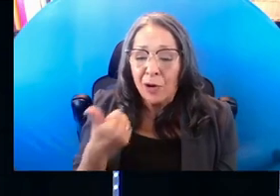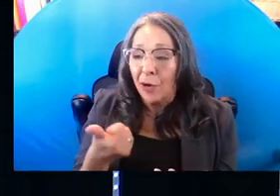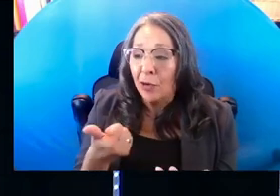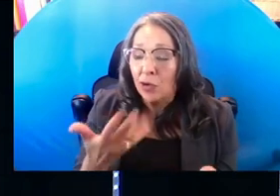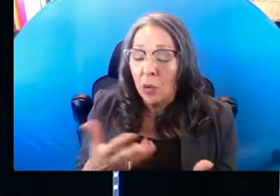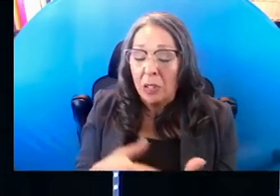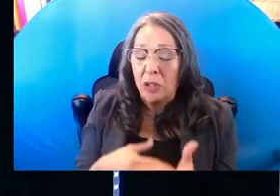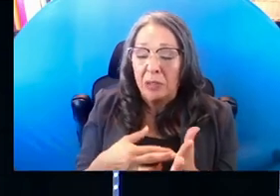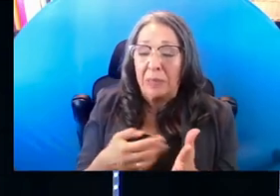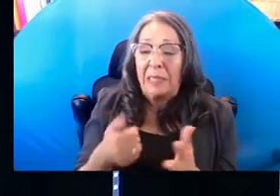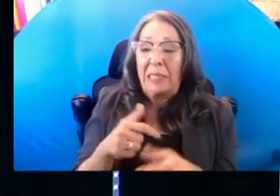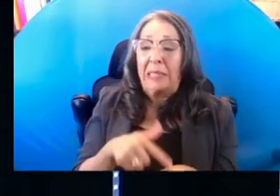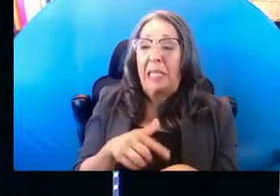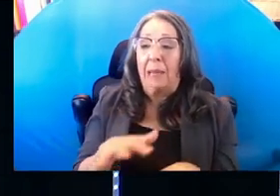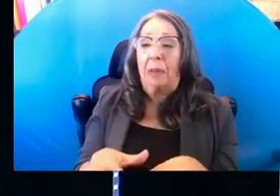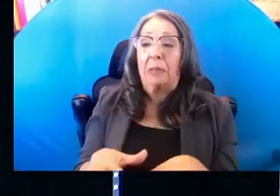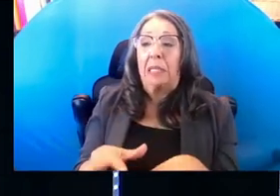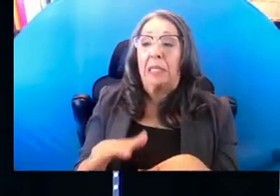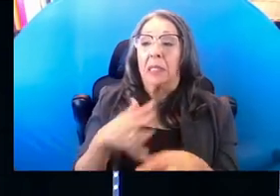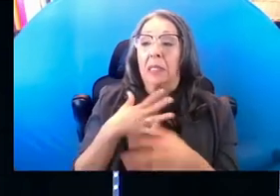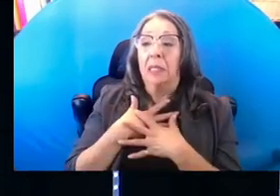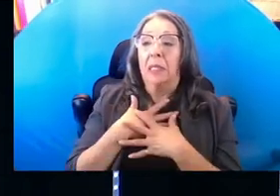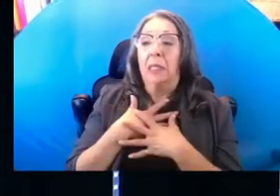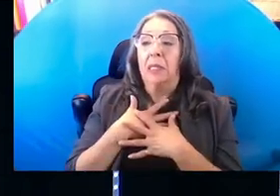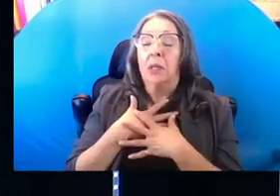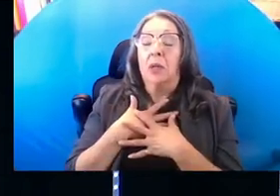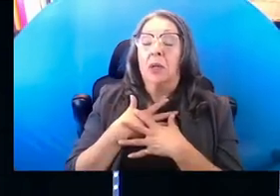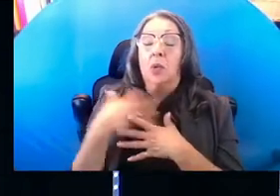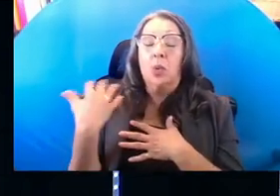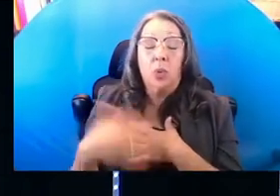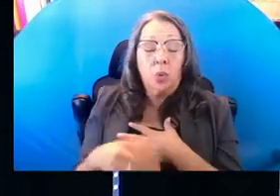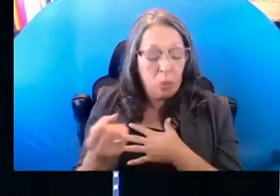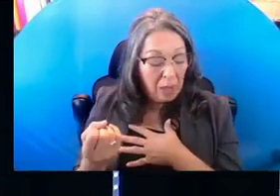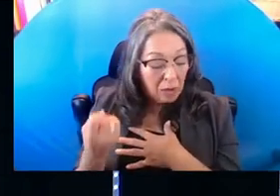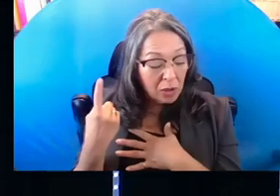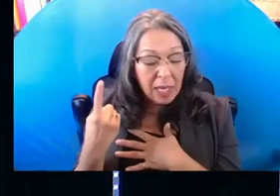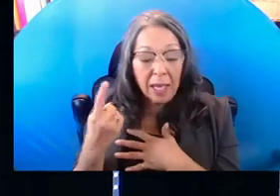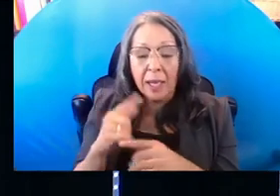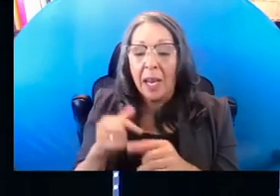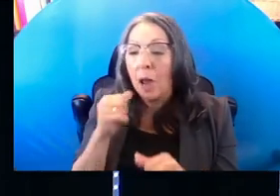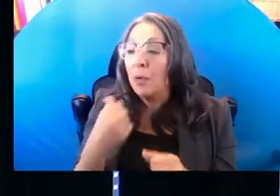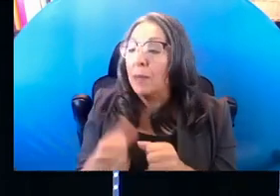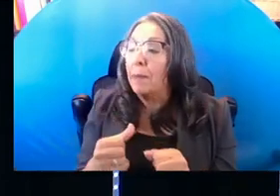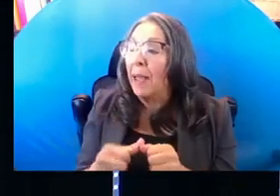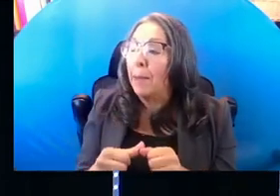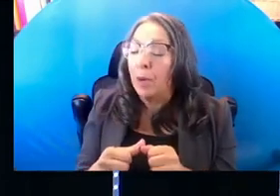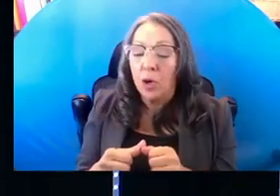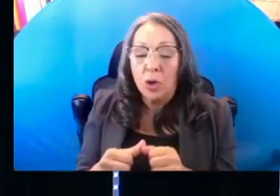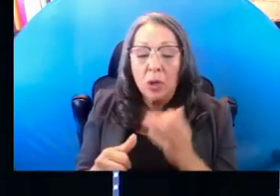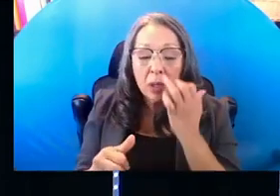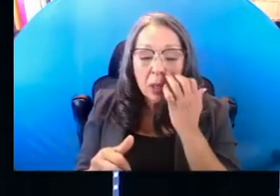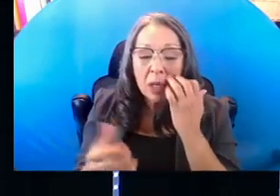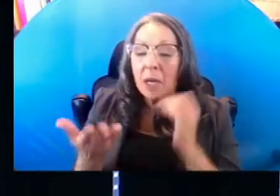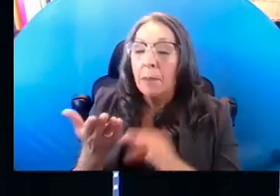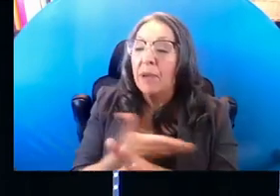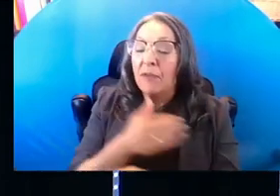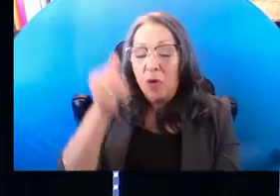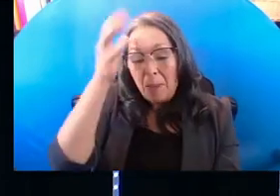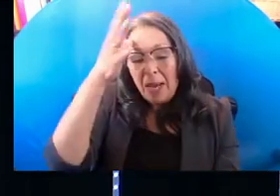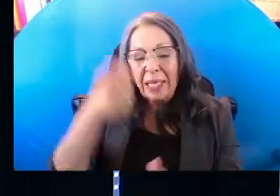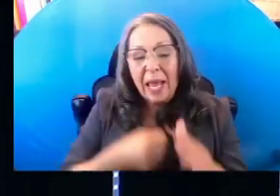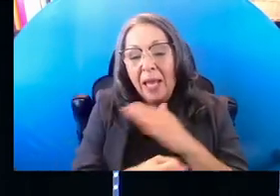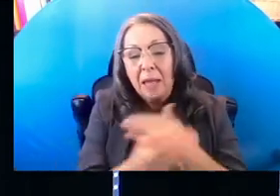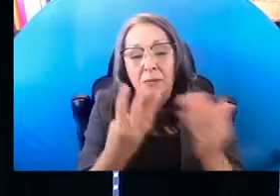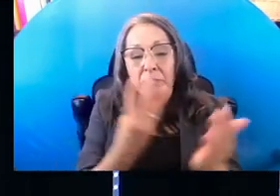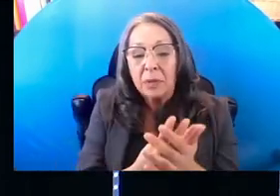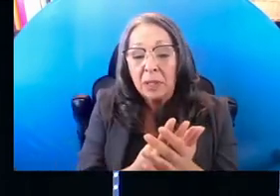but I got that. You know what I mean? It's like, I mean, I can remember today, like, before my dad went away, to me, he was a good